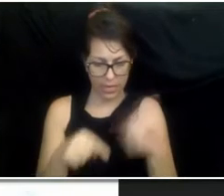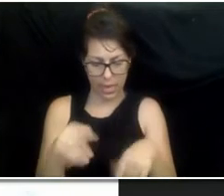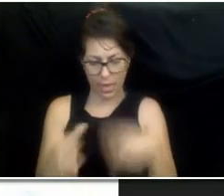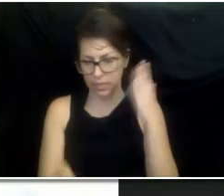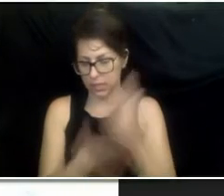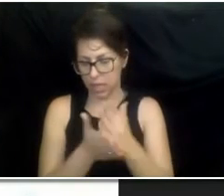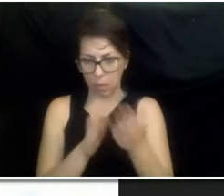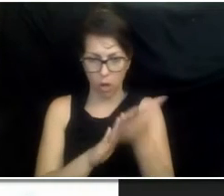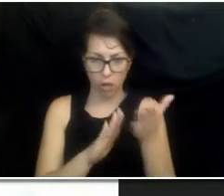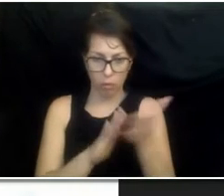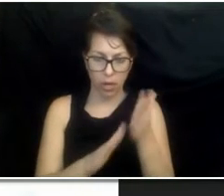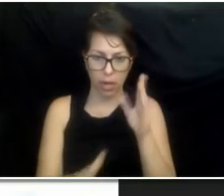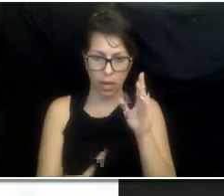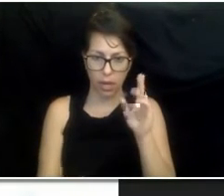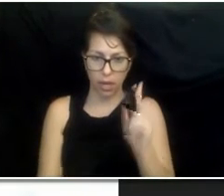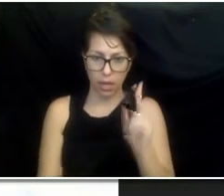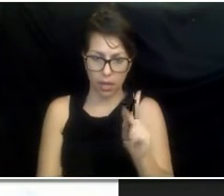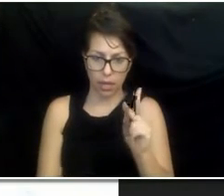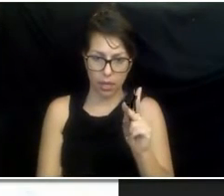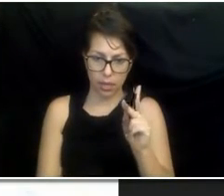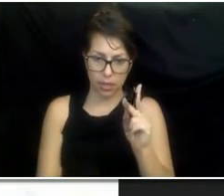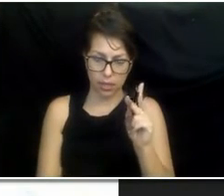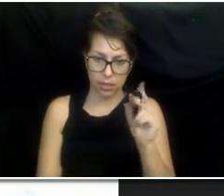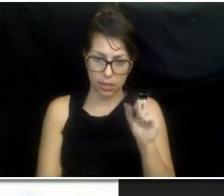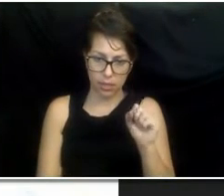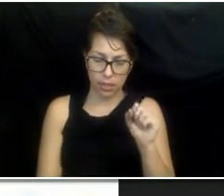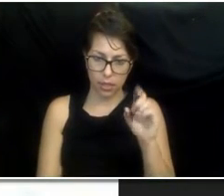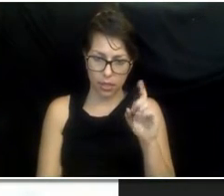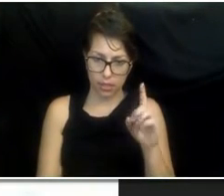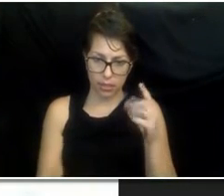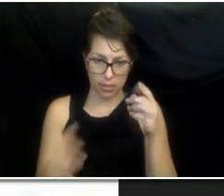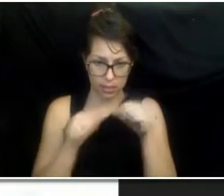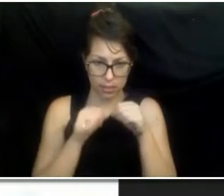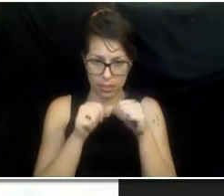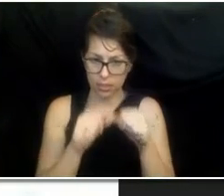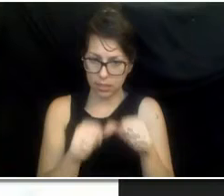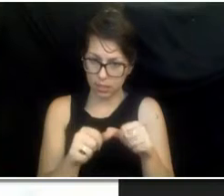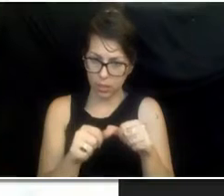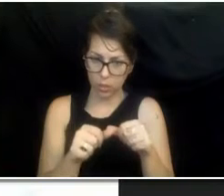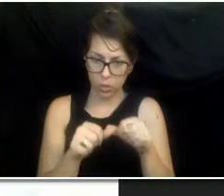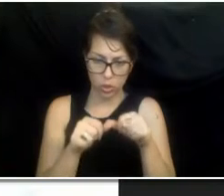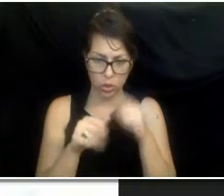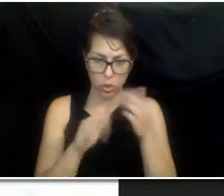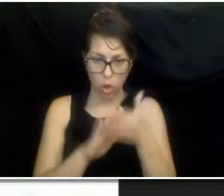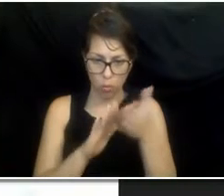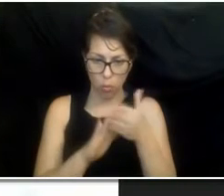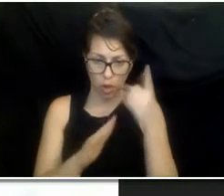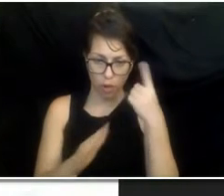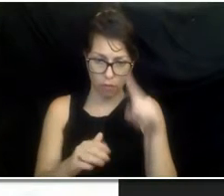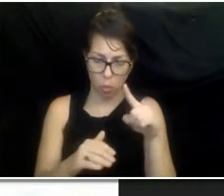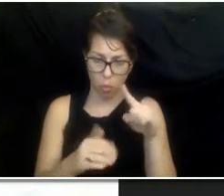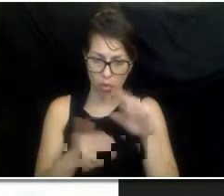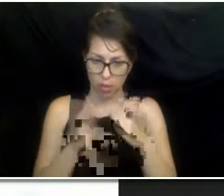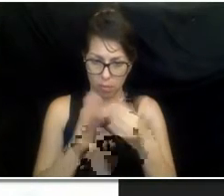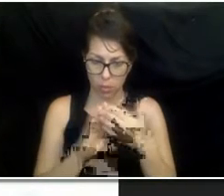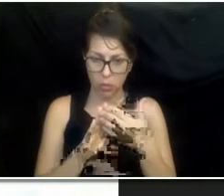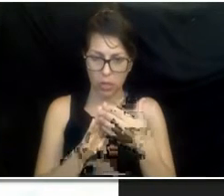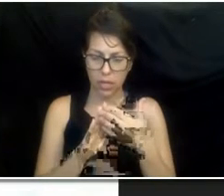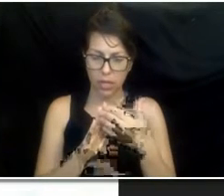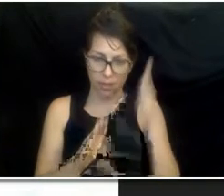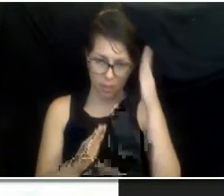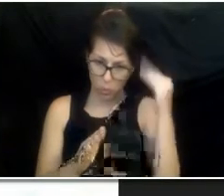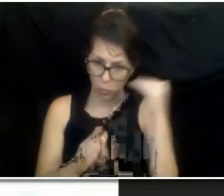Target area um KFC continues to provide Crisis Intervention and covid-19 related services to our